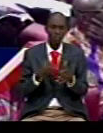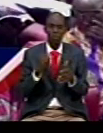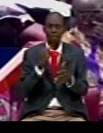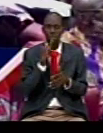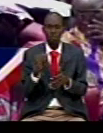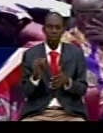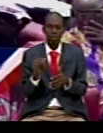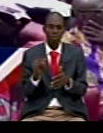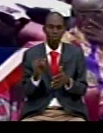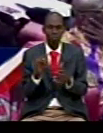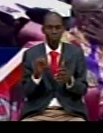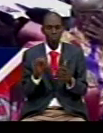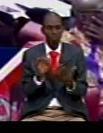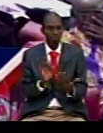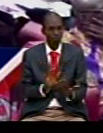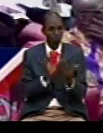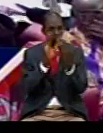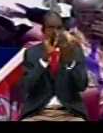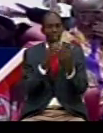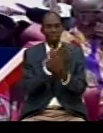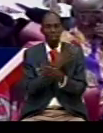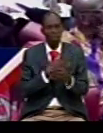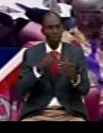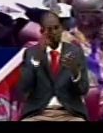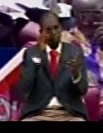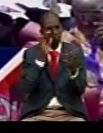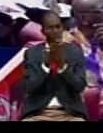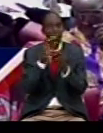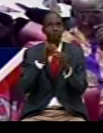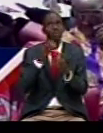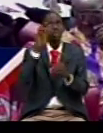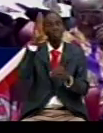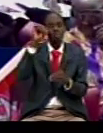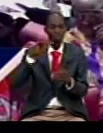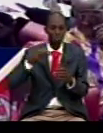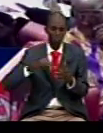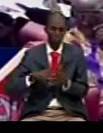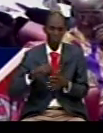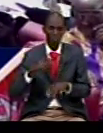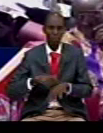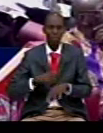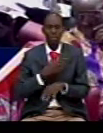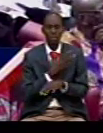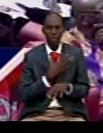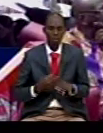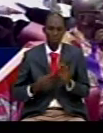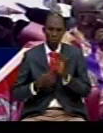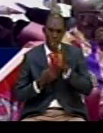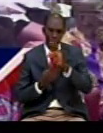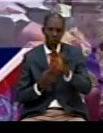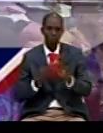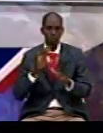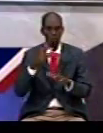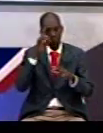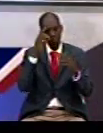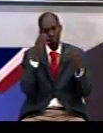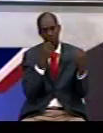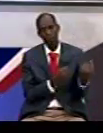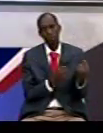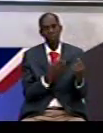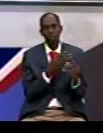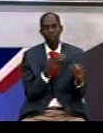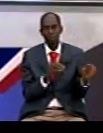on faith. And I believe in him this moment. And I demonstrate my faith. She put